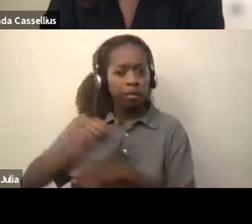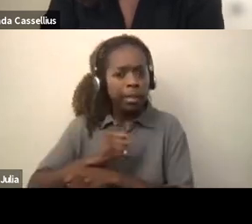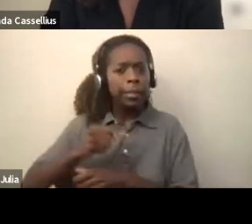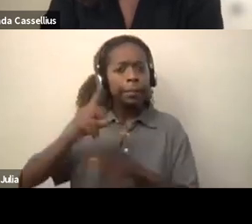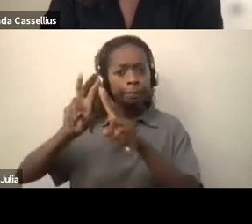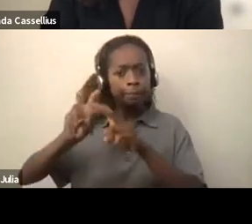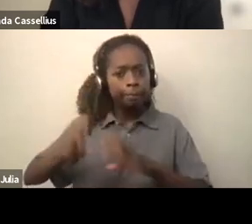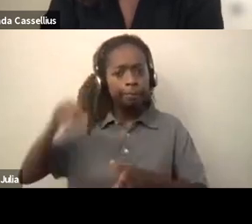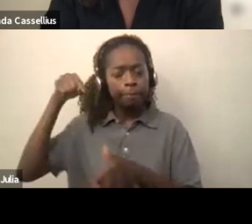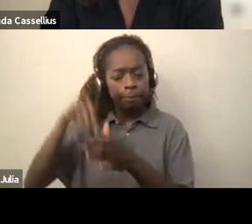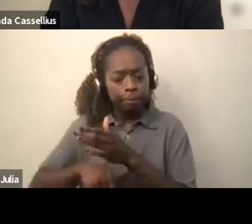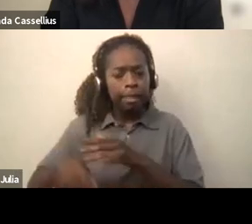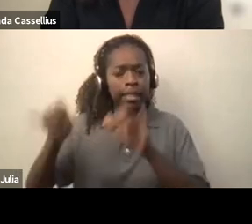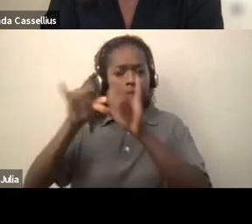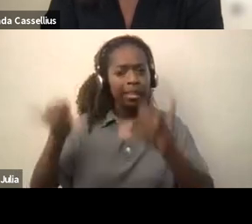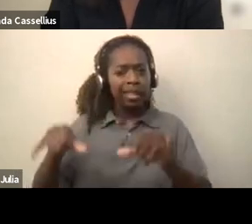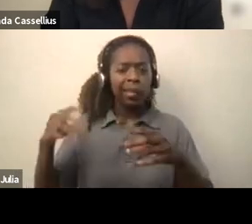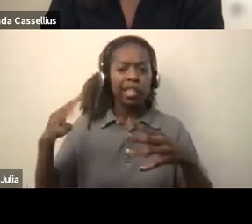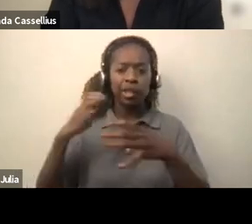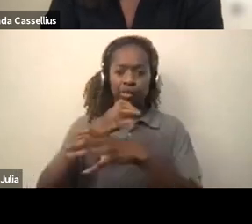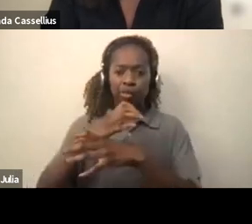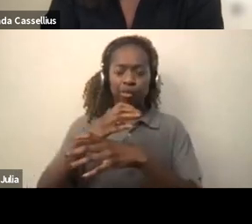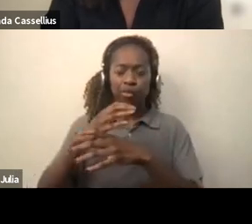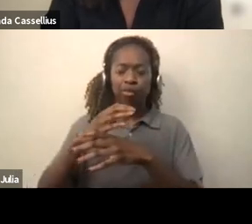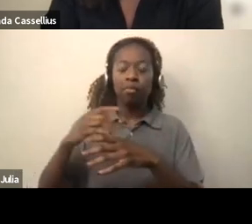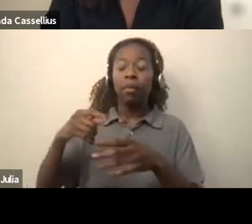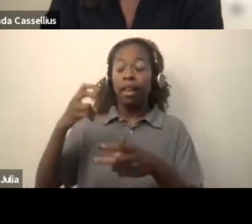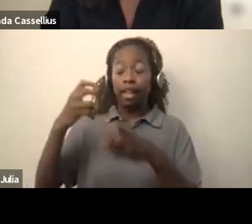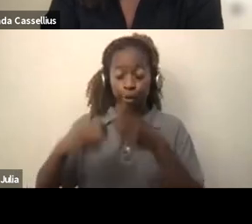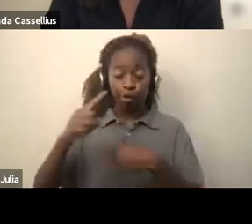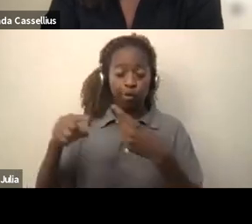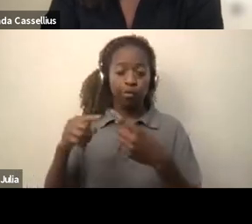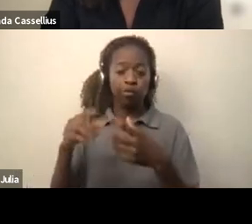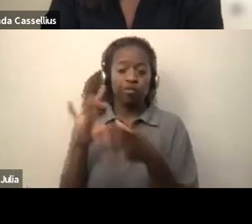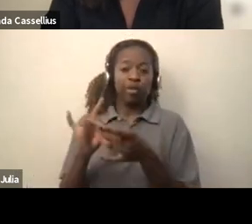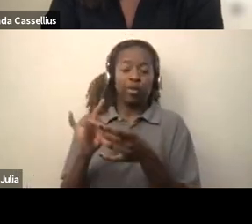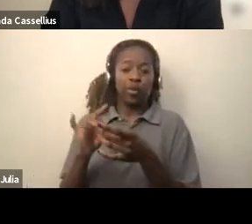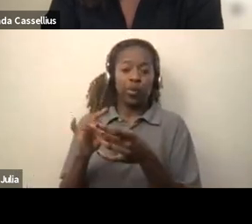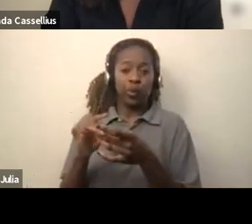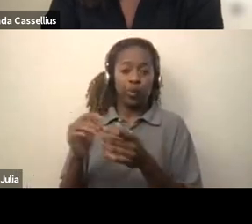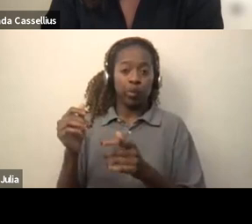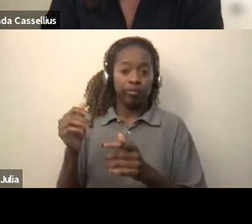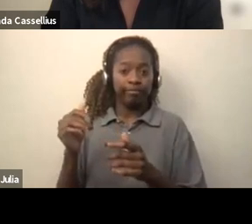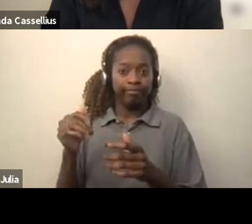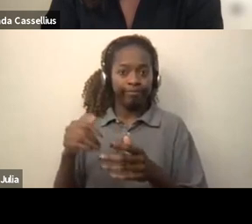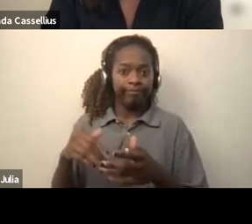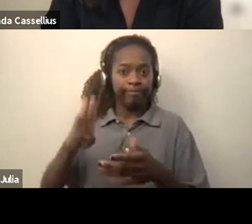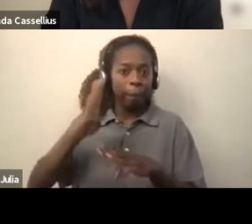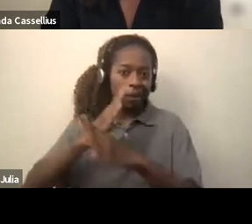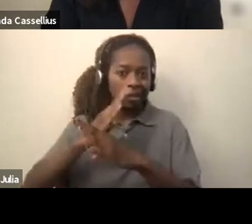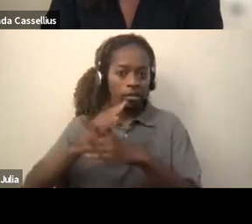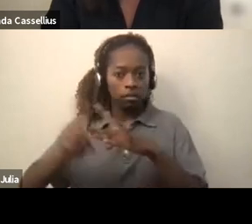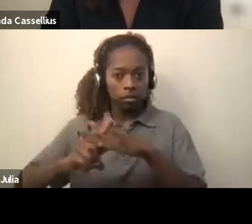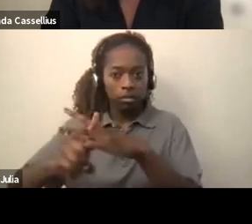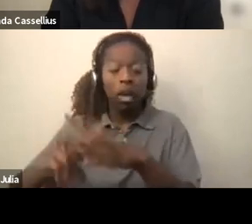issues around the performance and i absolutely want to have high school students on because the mbta does transfer our